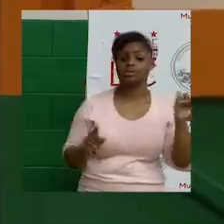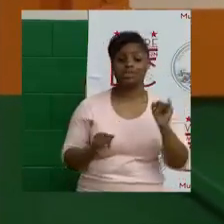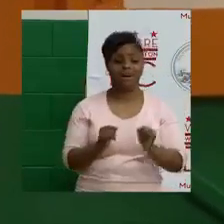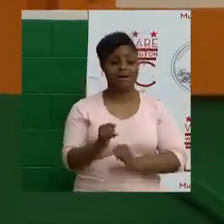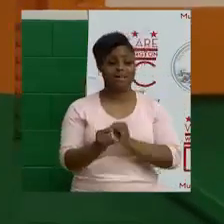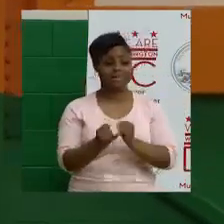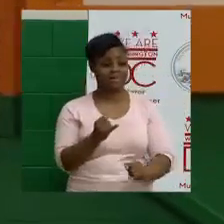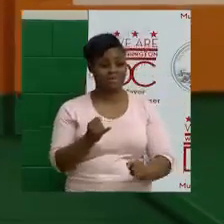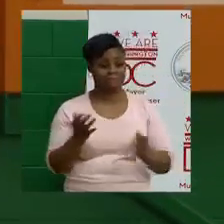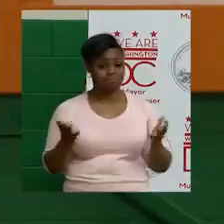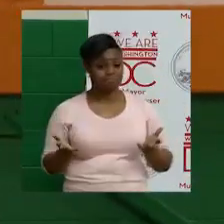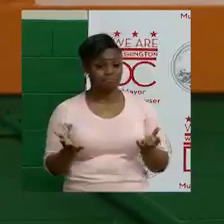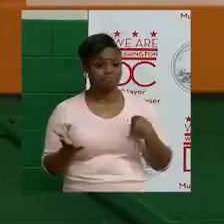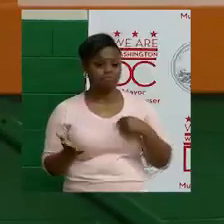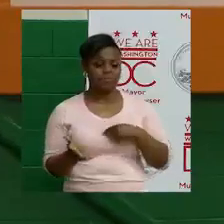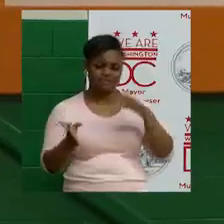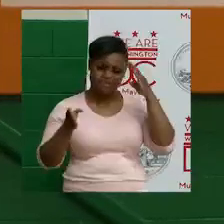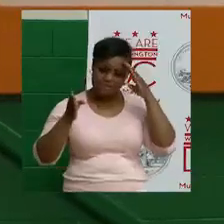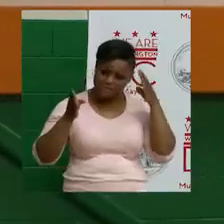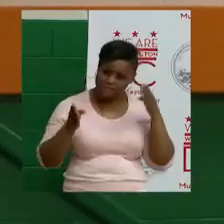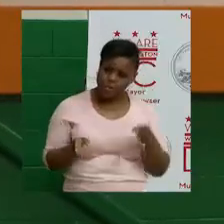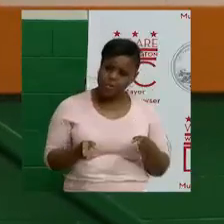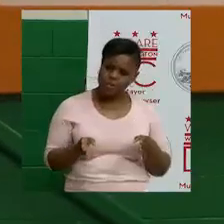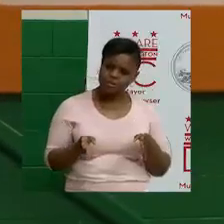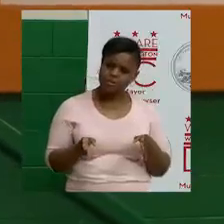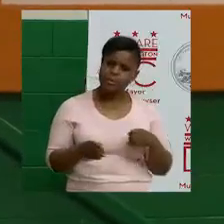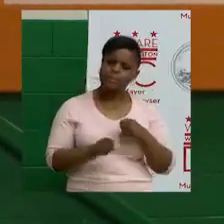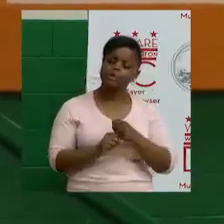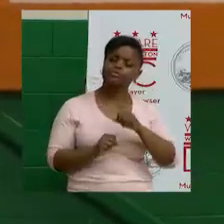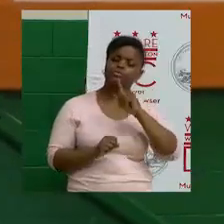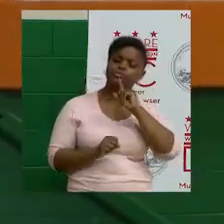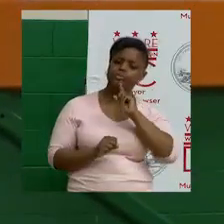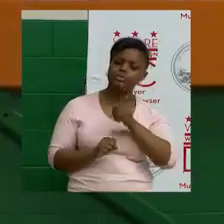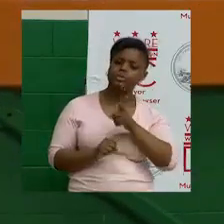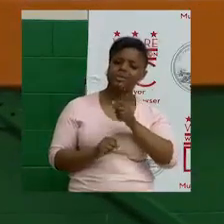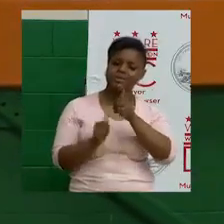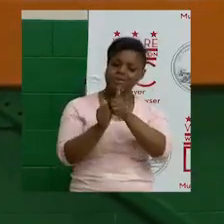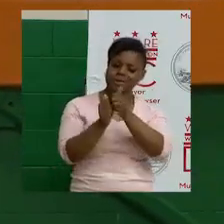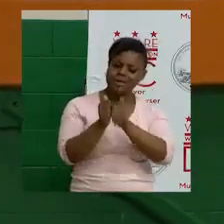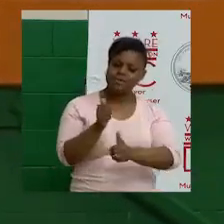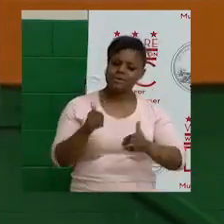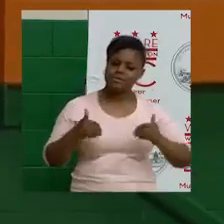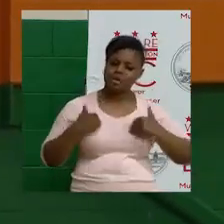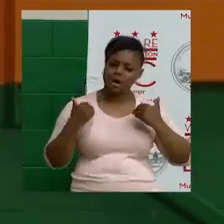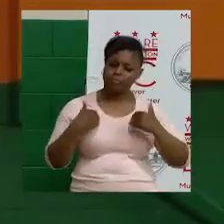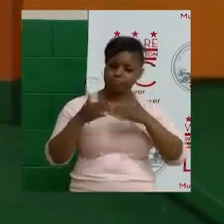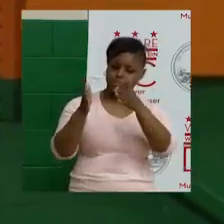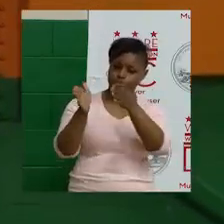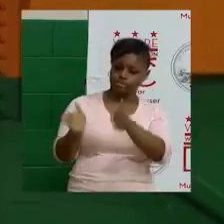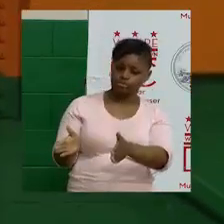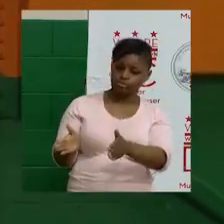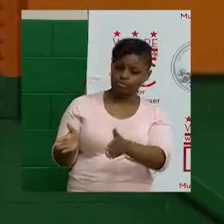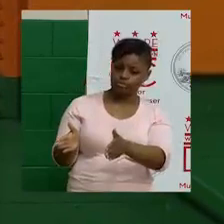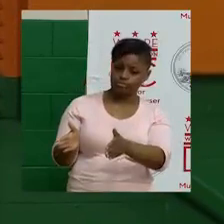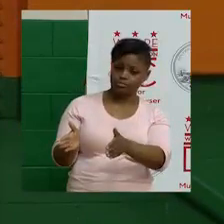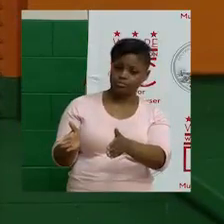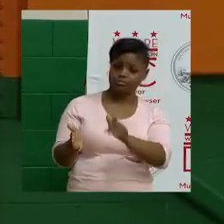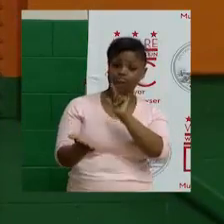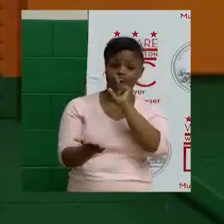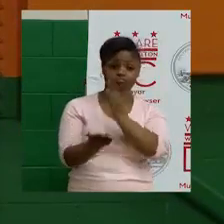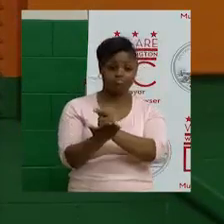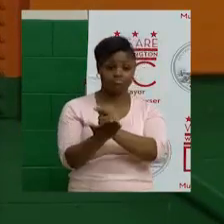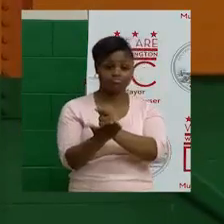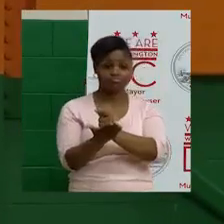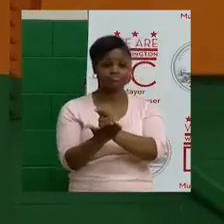areas, we are focused on making sure that every single young person coming out of our schools is ready for